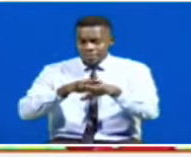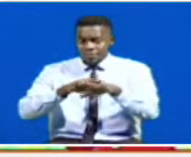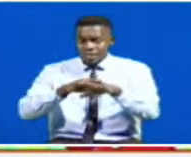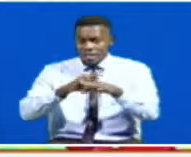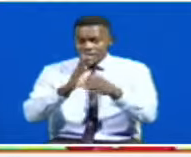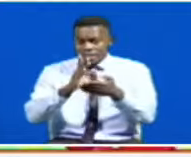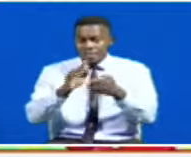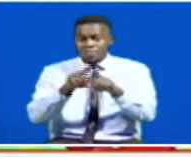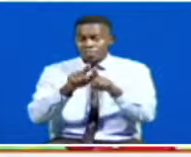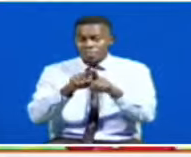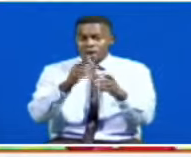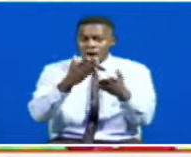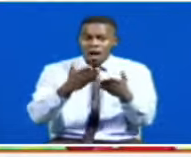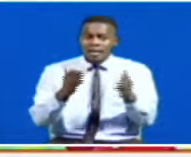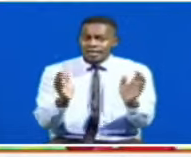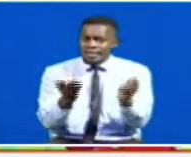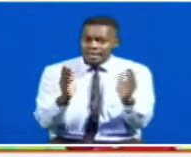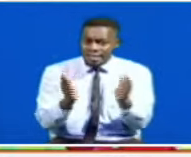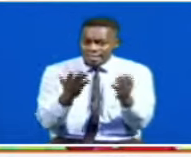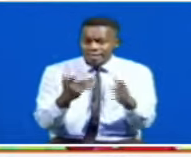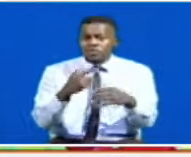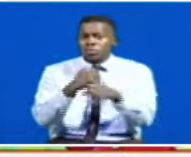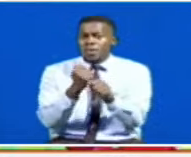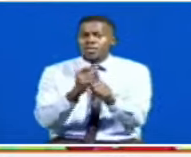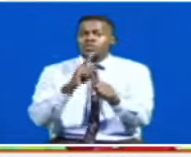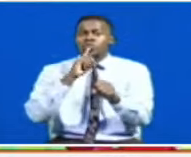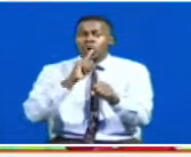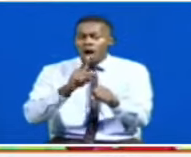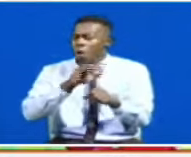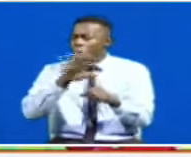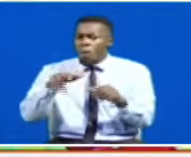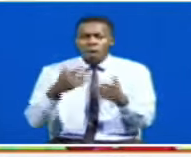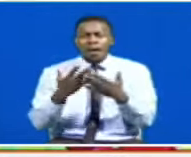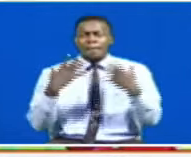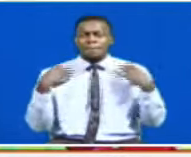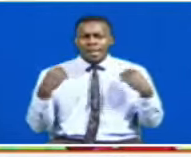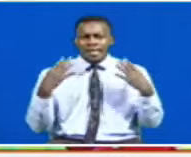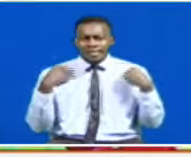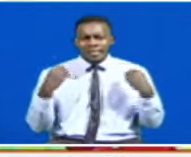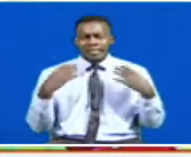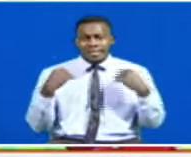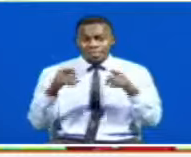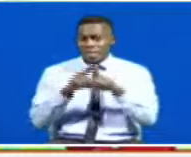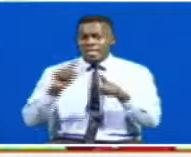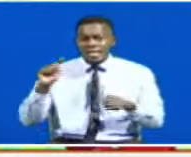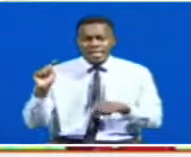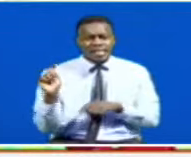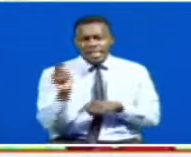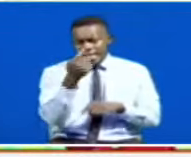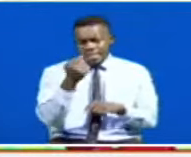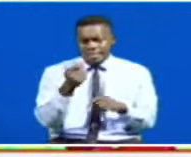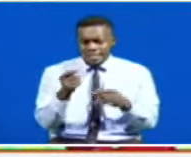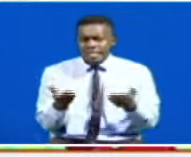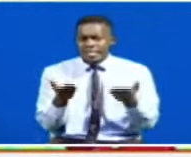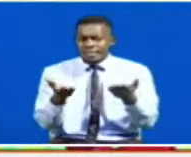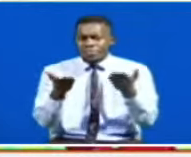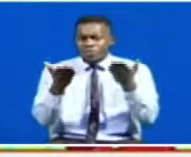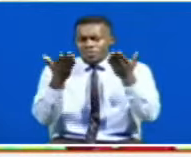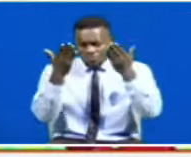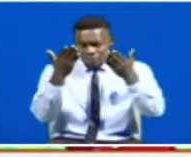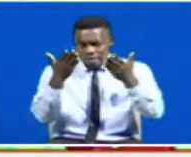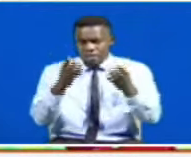facilitating knowledge sharing to ensure that global best practices inform Kenya's efforts in